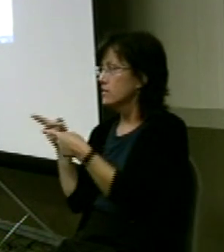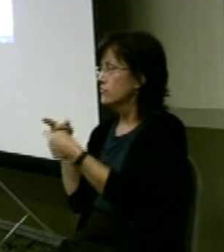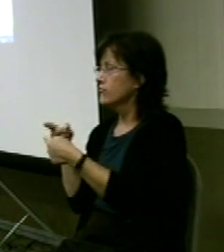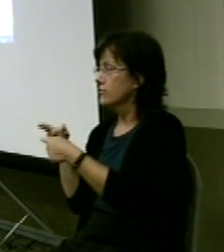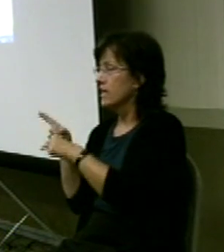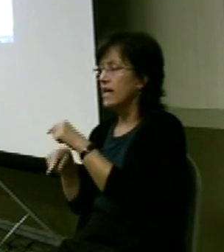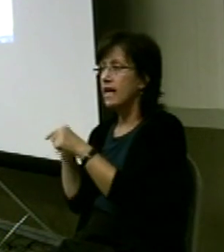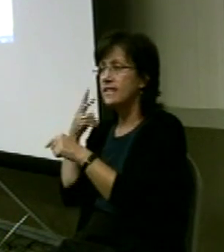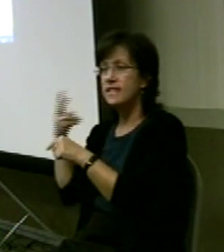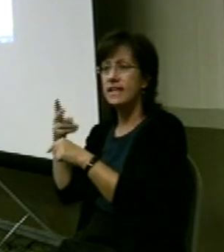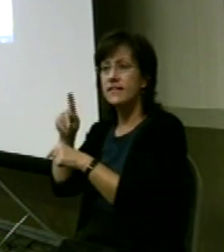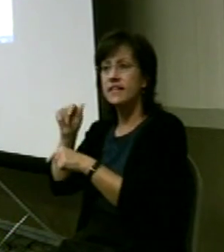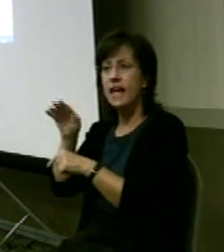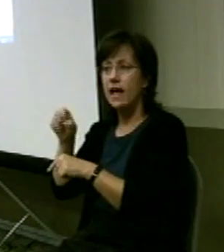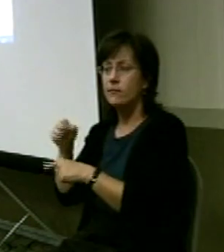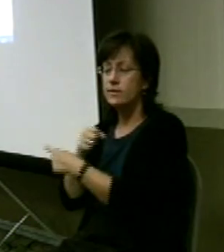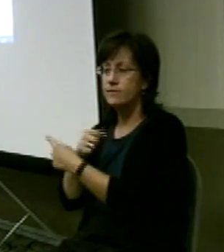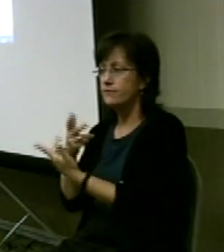This is.